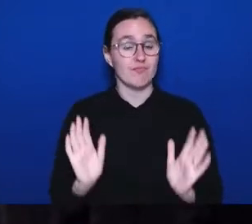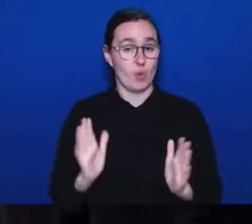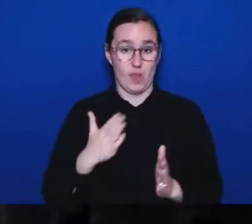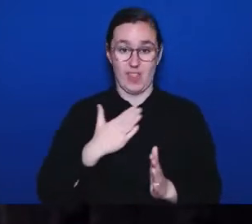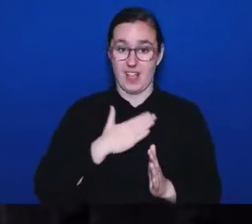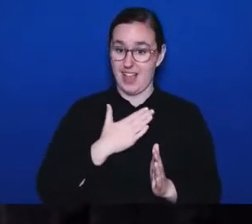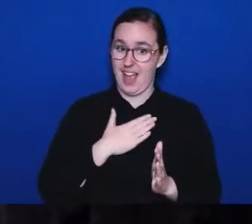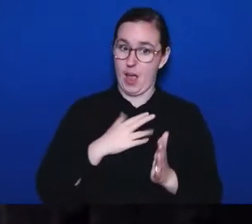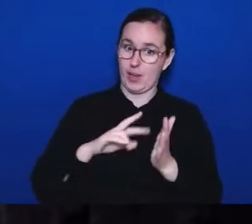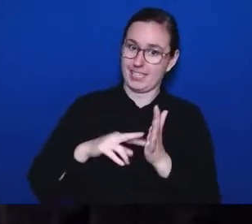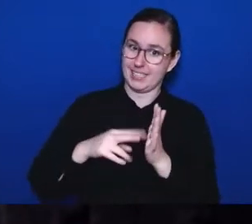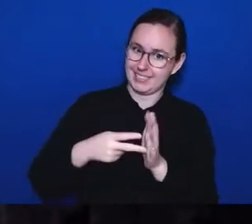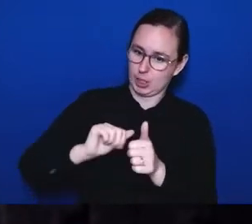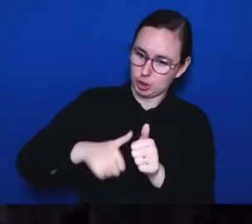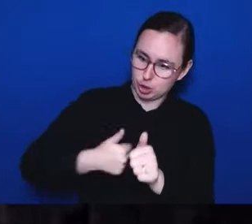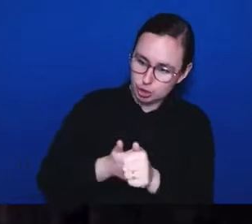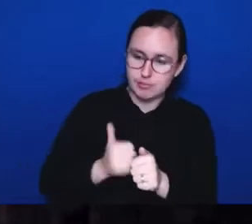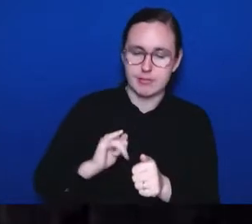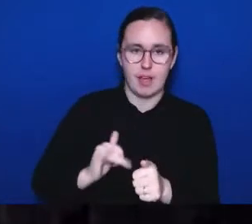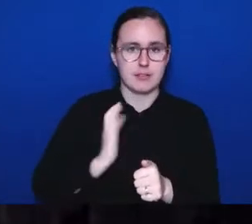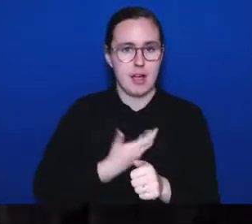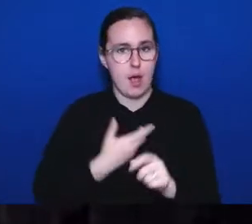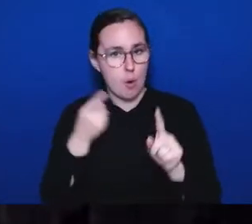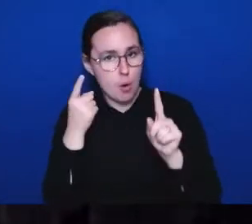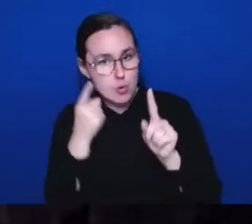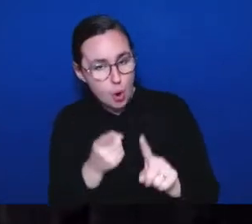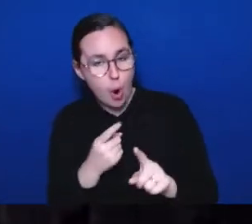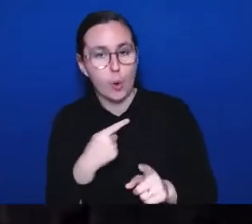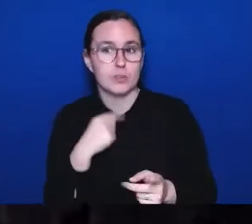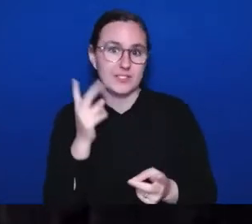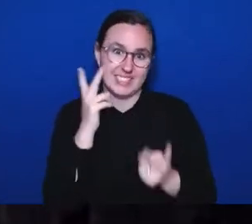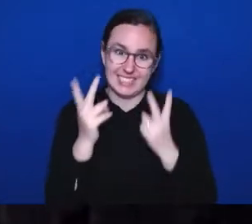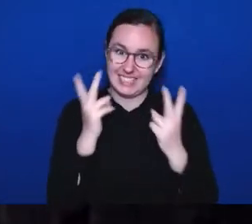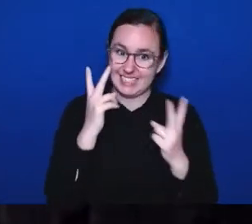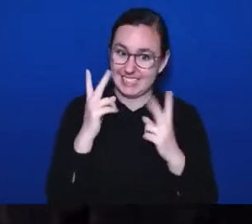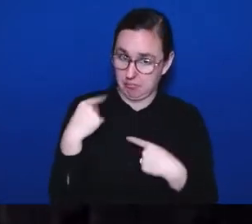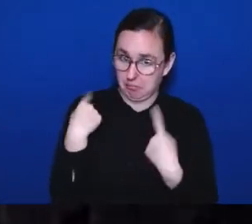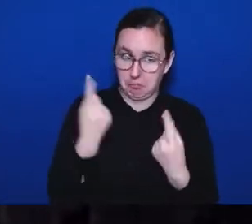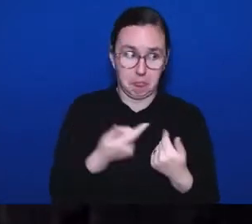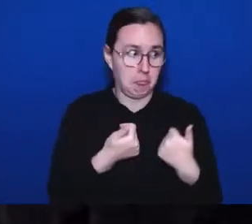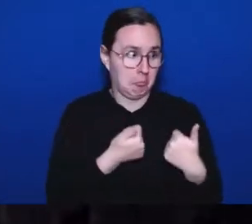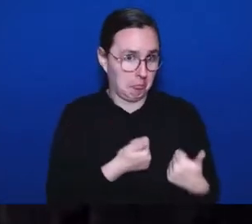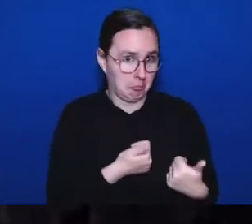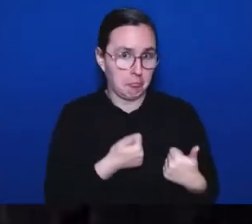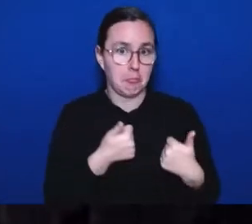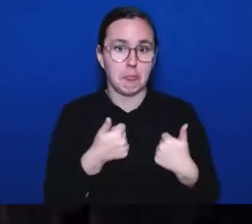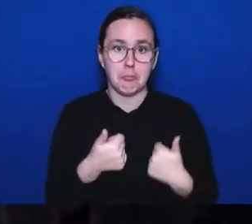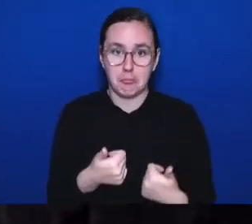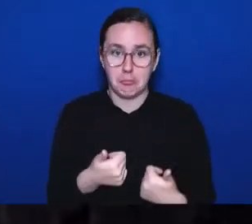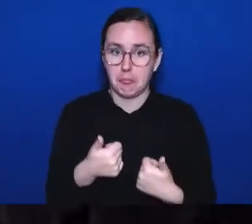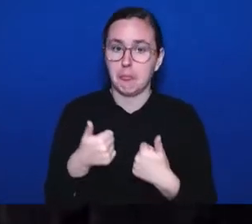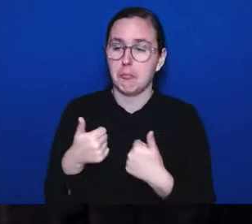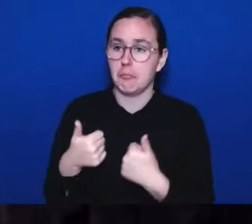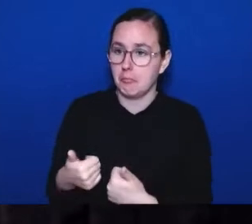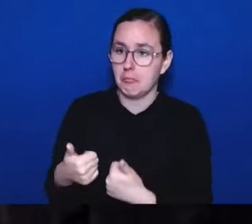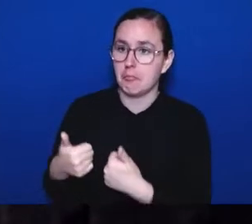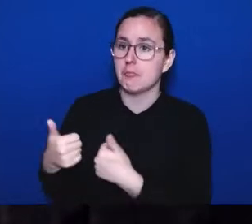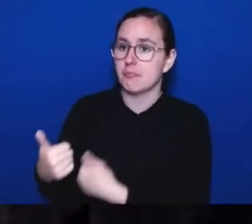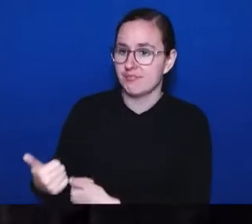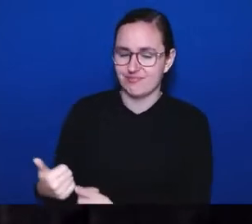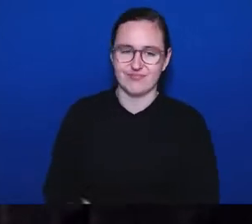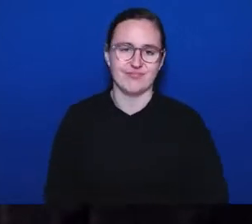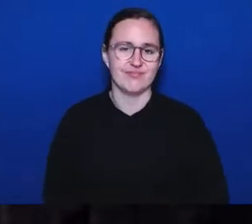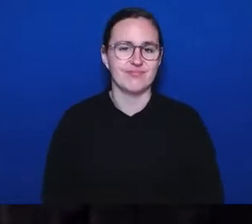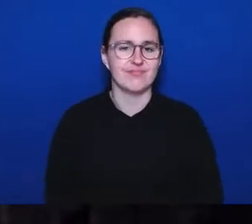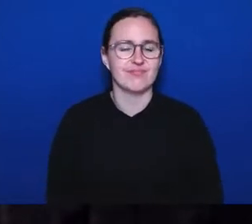show that it is going to significantly improve things. This is an improved investment in that system. And the other part of rostering is it will allow